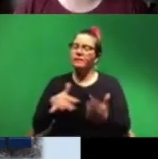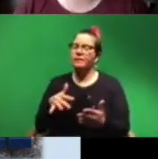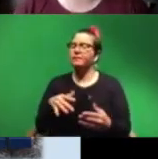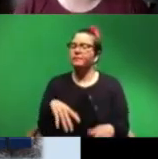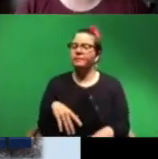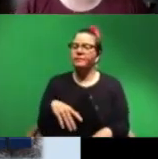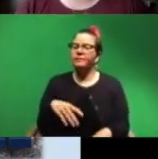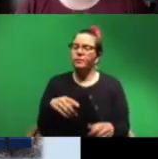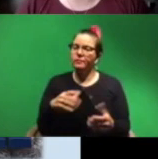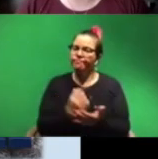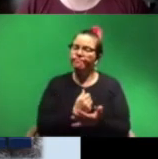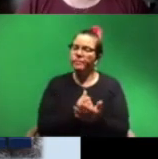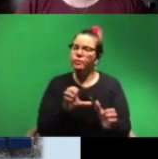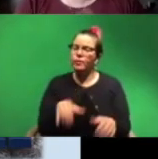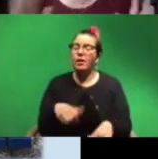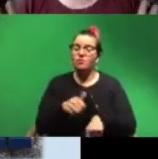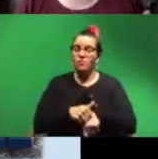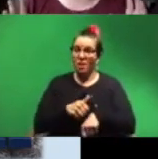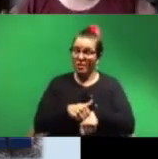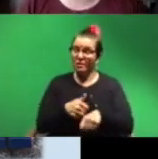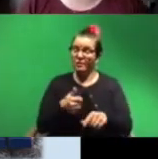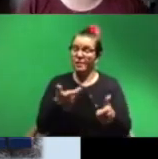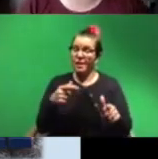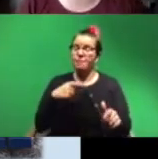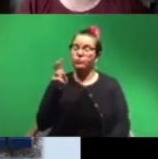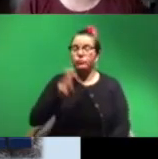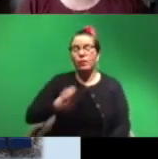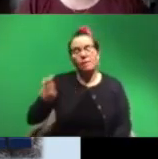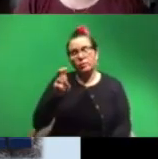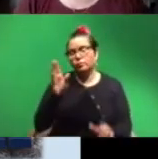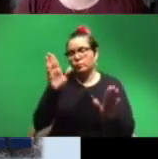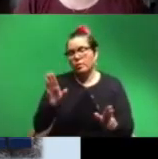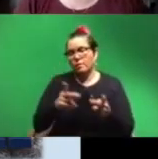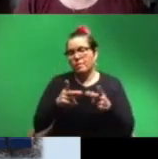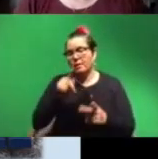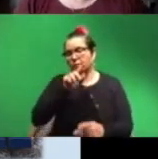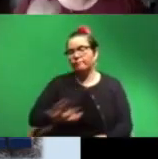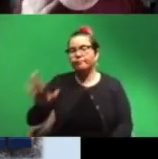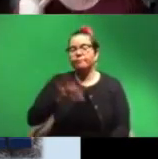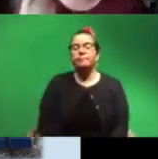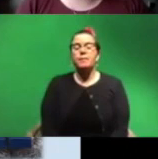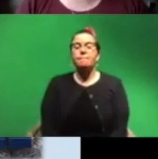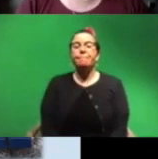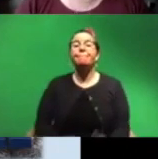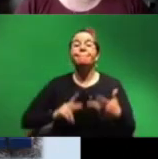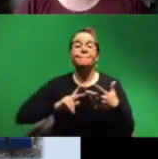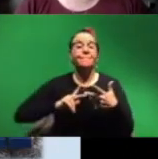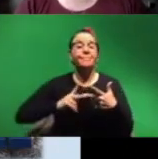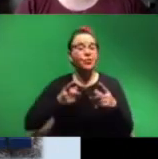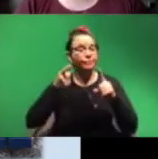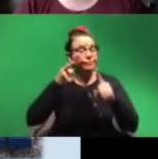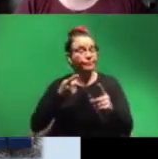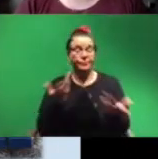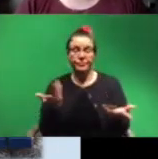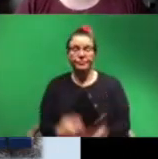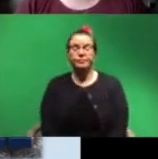to do that. And rocks have enabled me to travel to some wonderful places. And then my third point about why rocks are